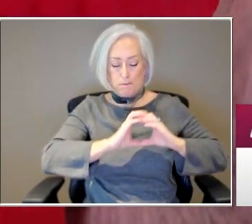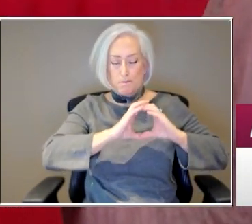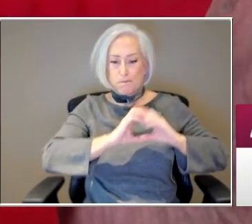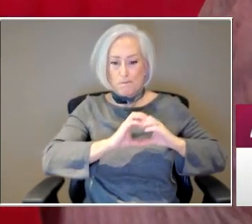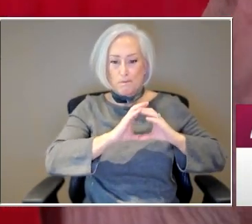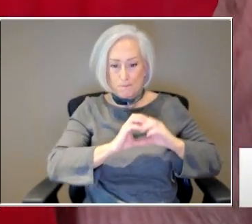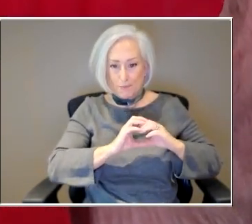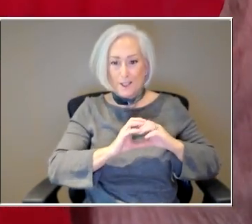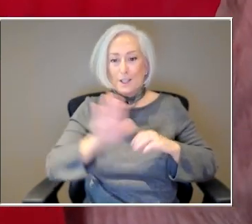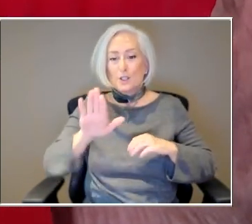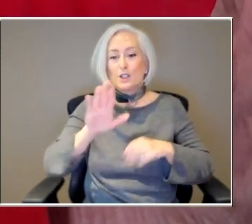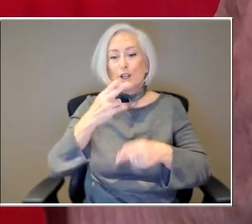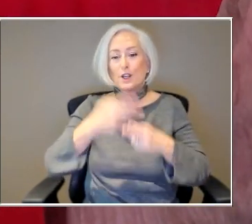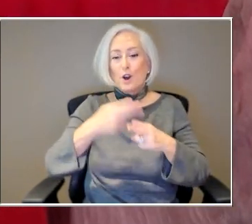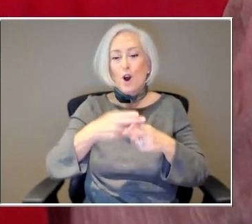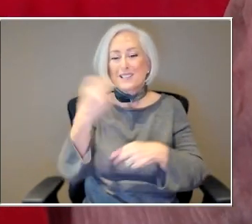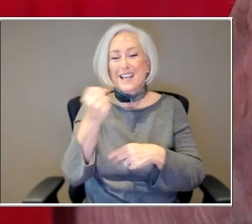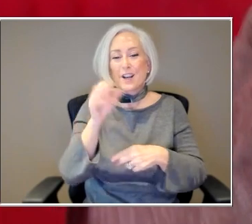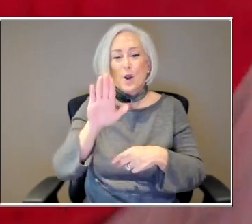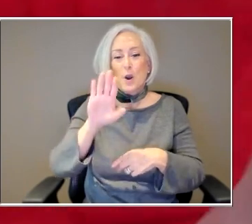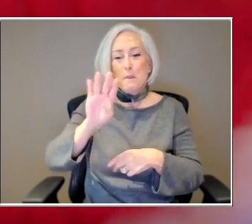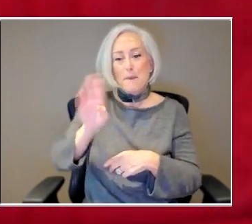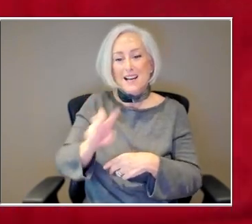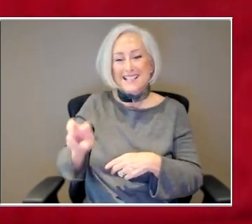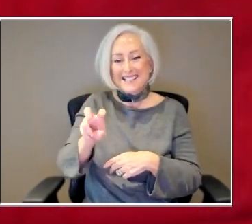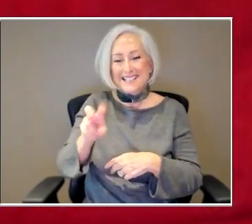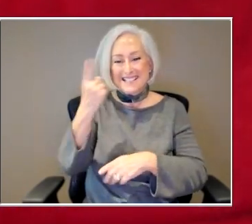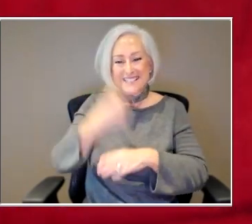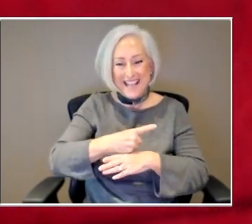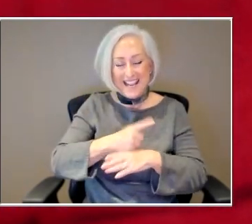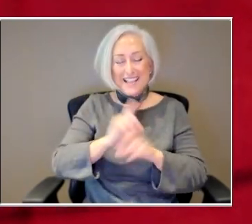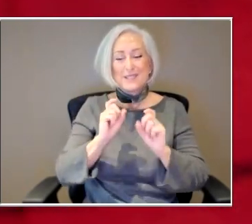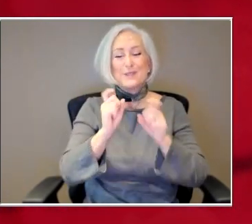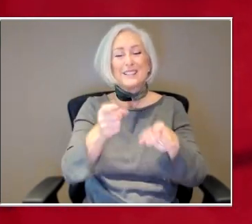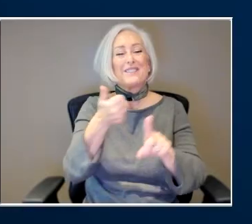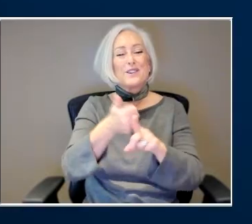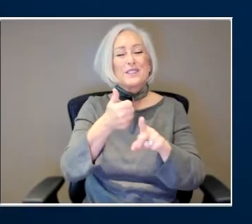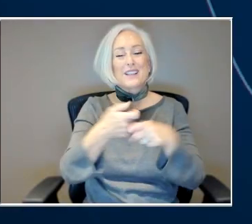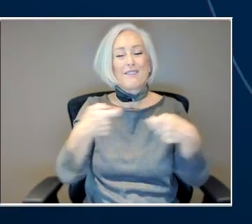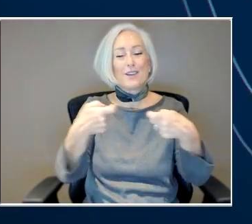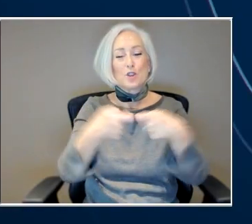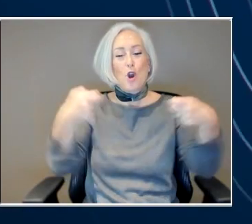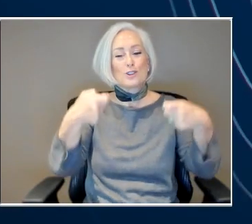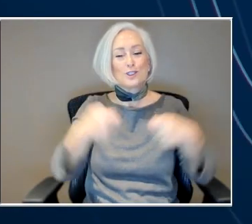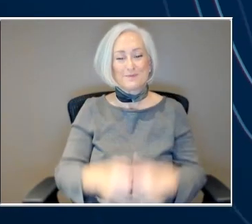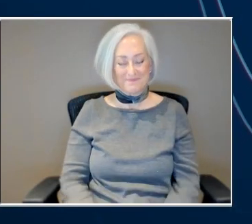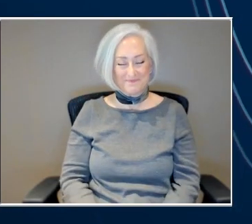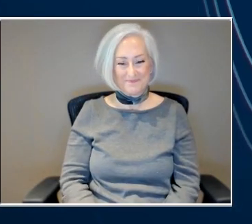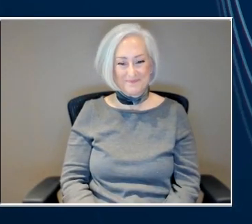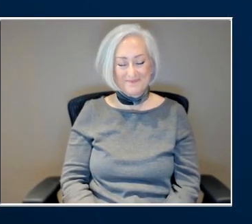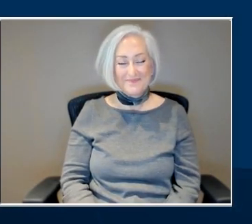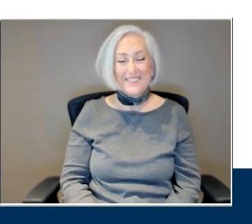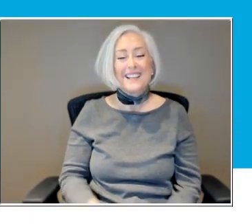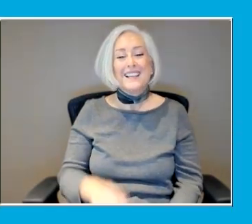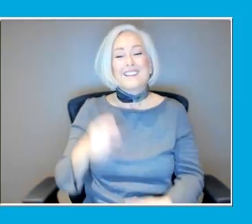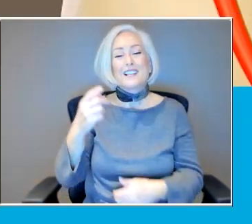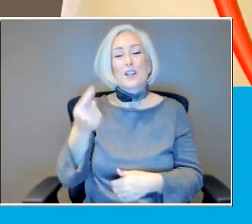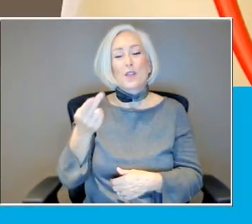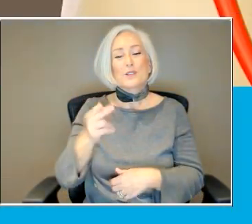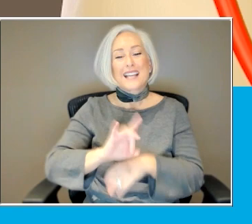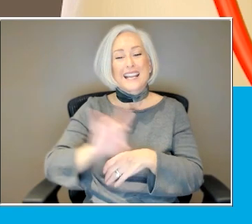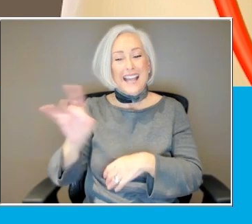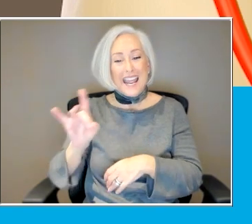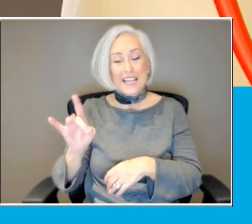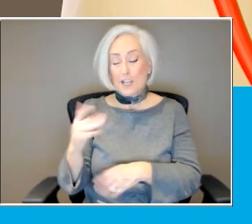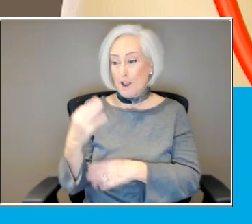day. Gives herself a charge. That's Thursday at 8 a.m. Coming up Friday on the Morning Medical Update, blocking